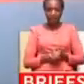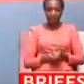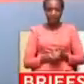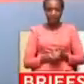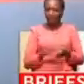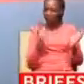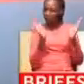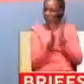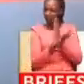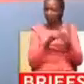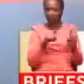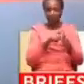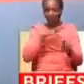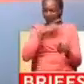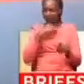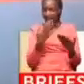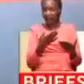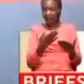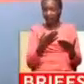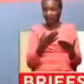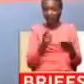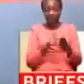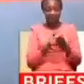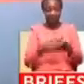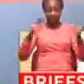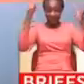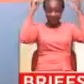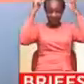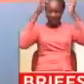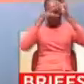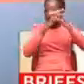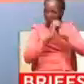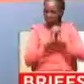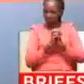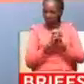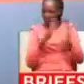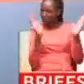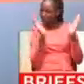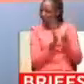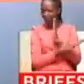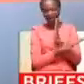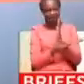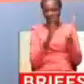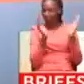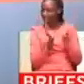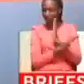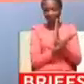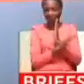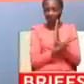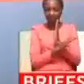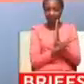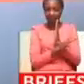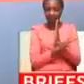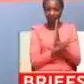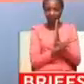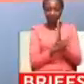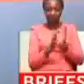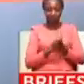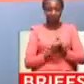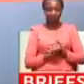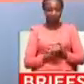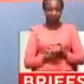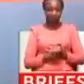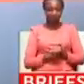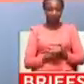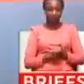disgusting. You know what I mean? That's how witchcraft is. Witchcraft is disgusting. It's repulsive. But Satan loves the disgusting things. He's